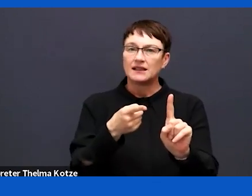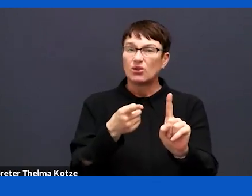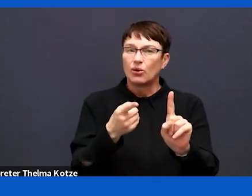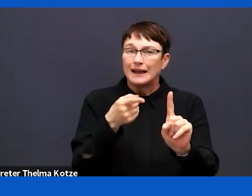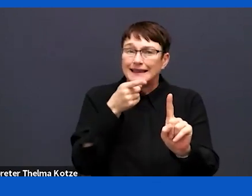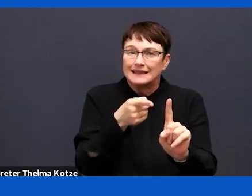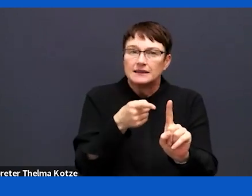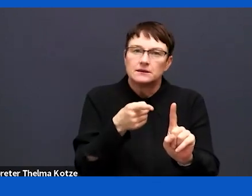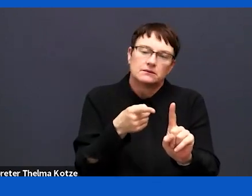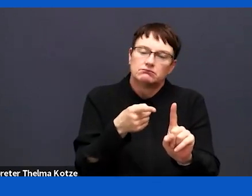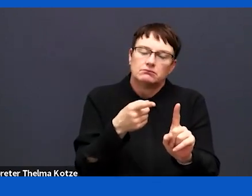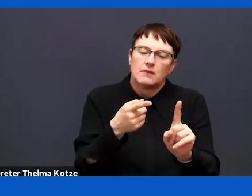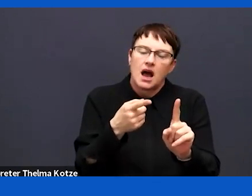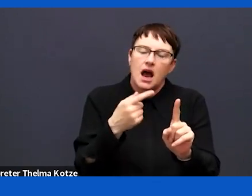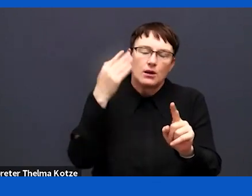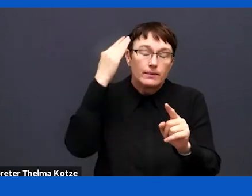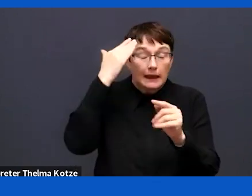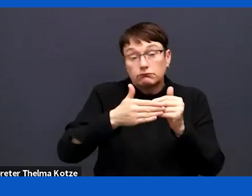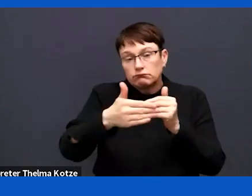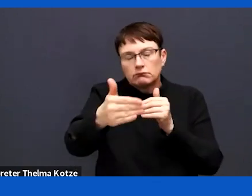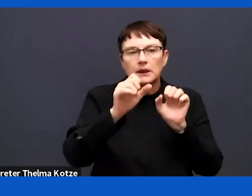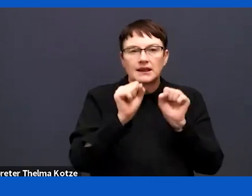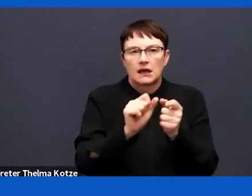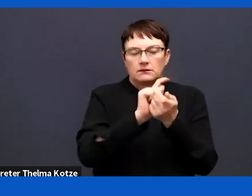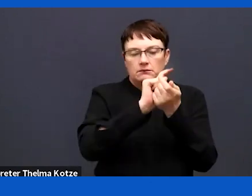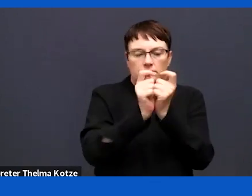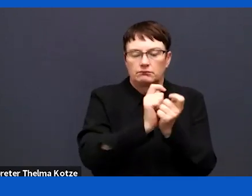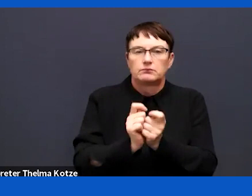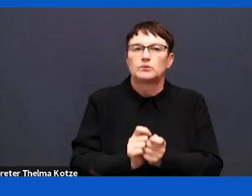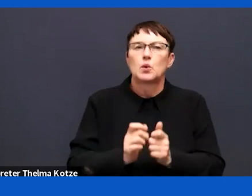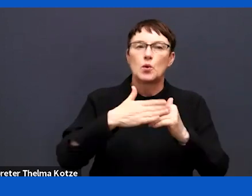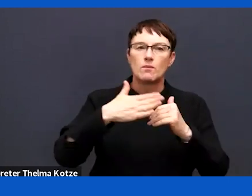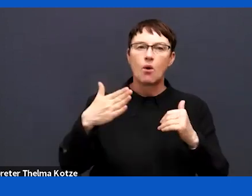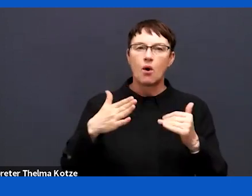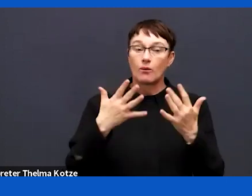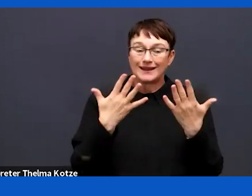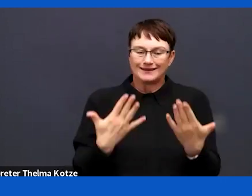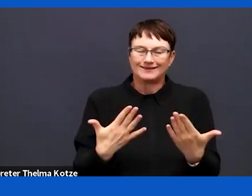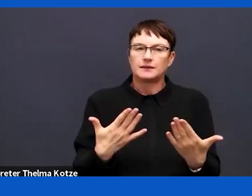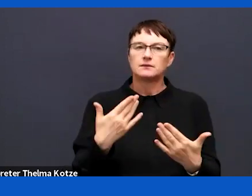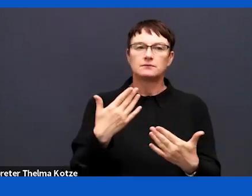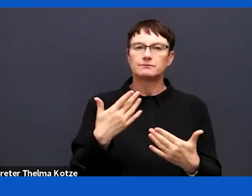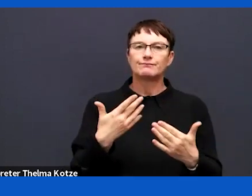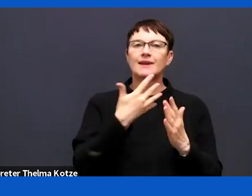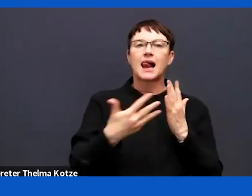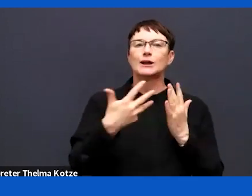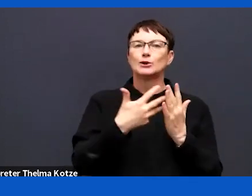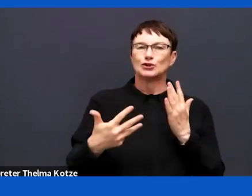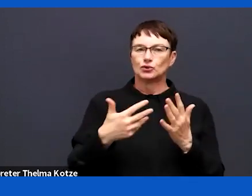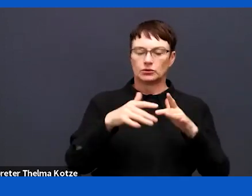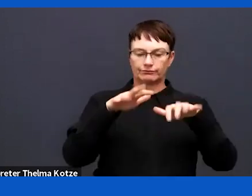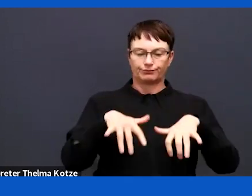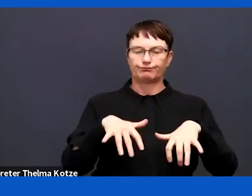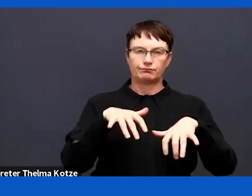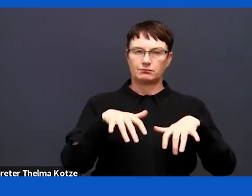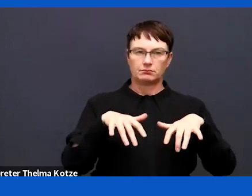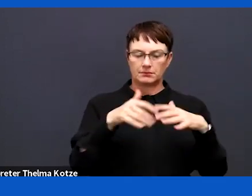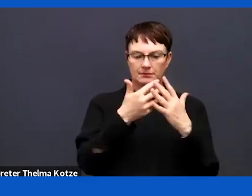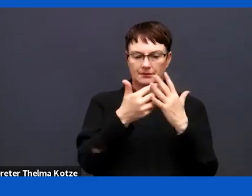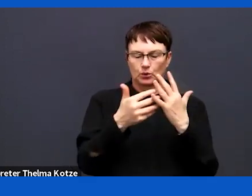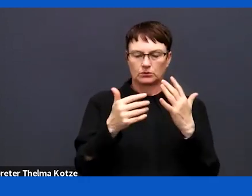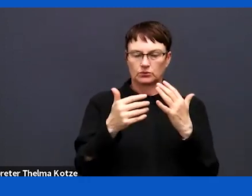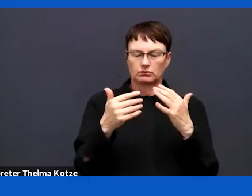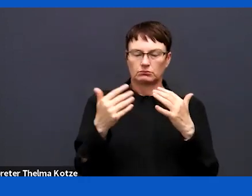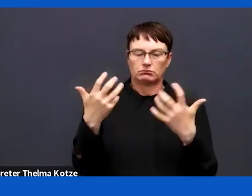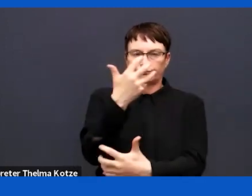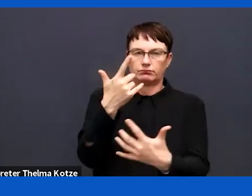think it's going to go much further than that, to like analyzing the language, something like even straight up just detecting whether